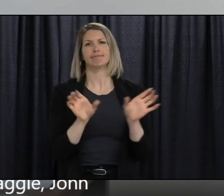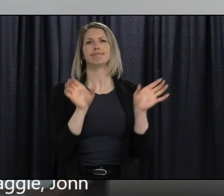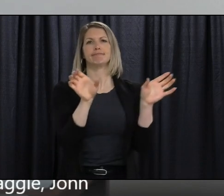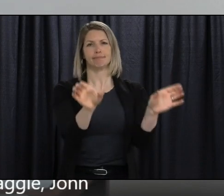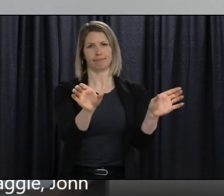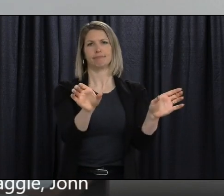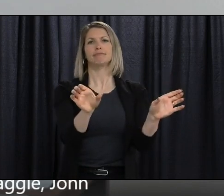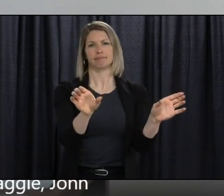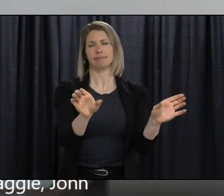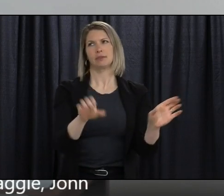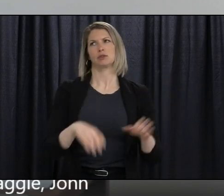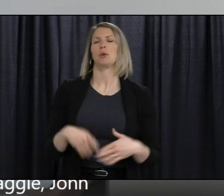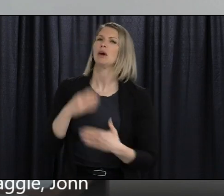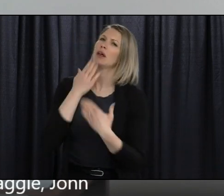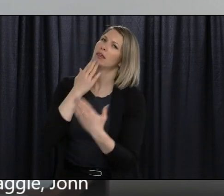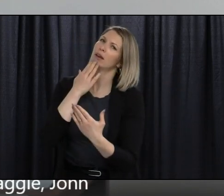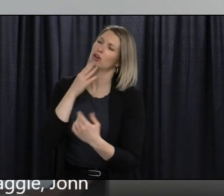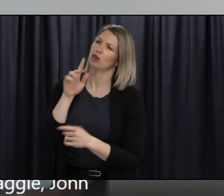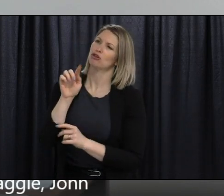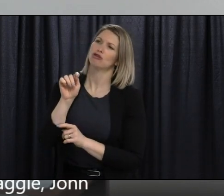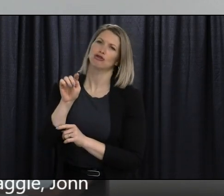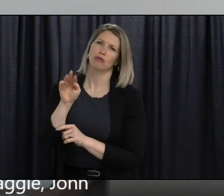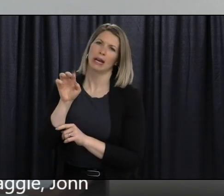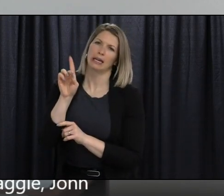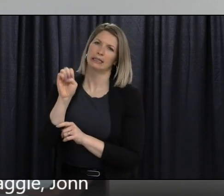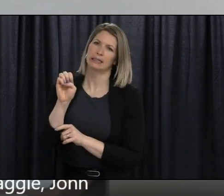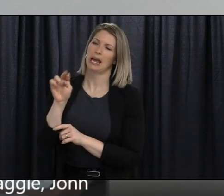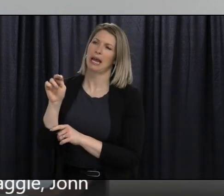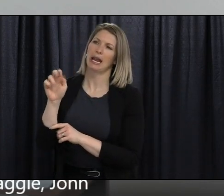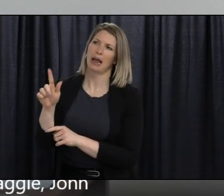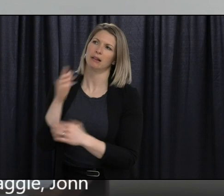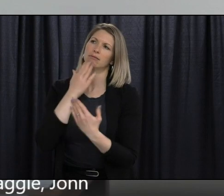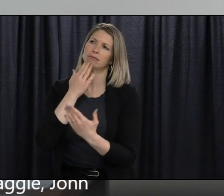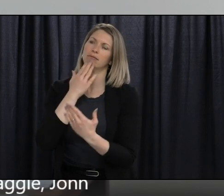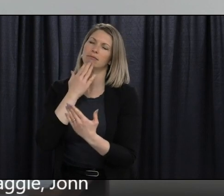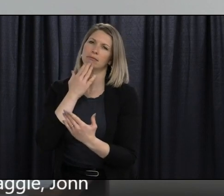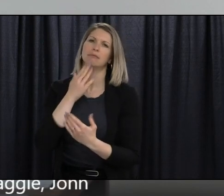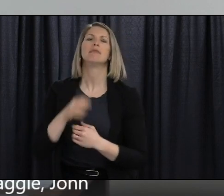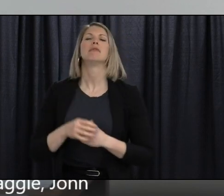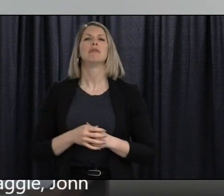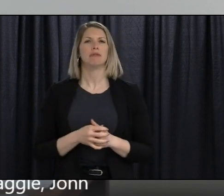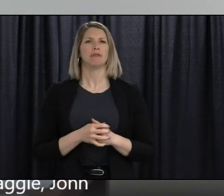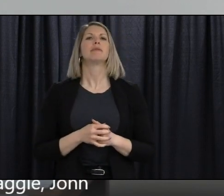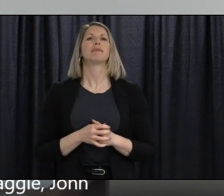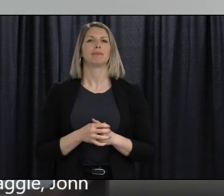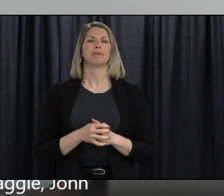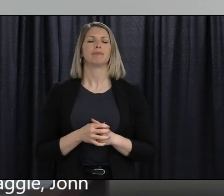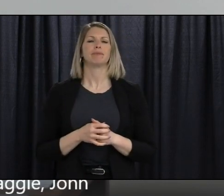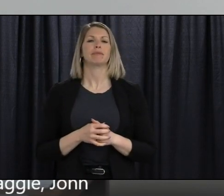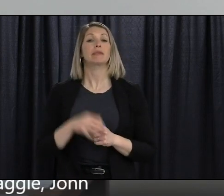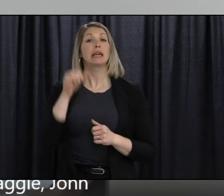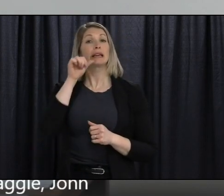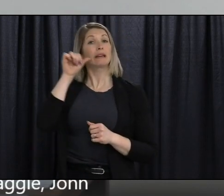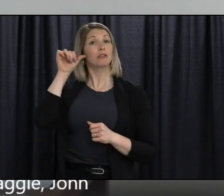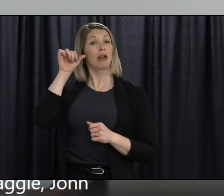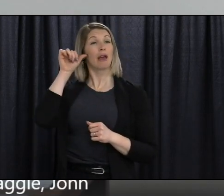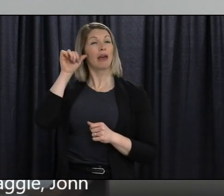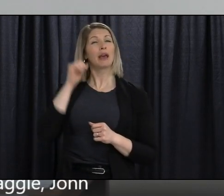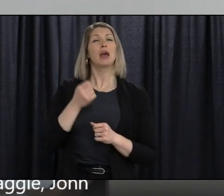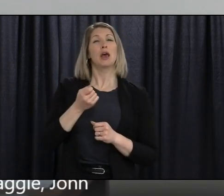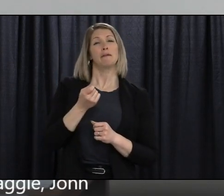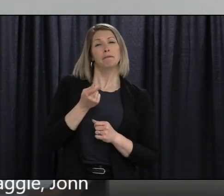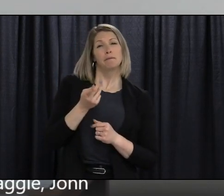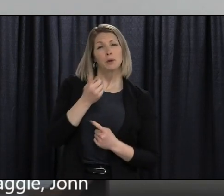guys, gals. I really appreciate it. Yesterday, we had some discussion around easing of restrictions,